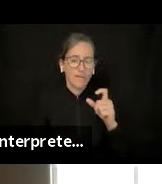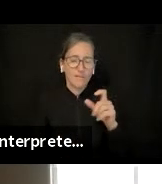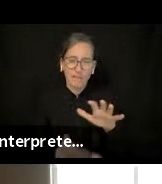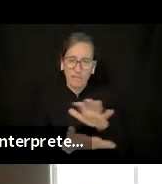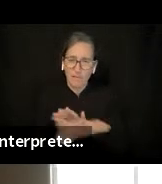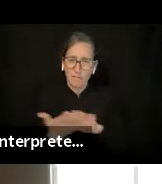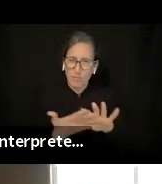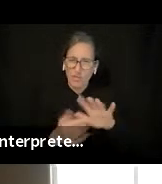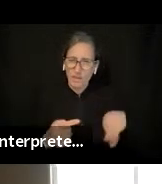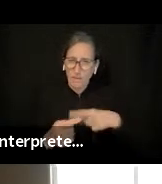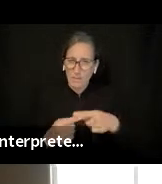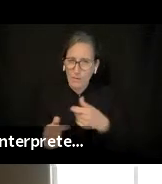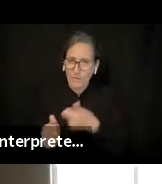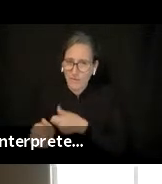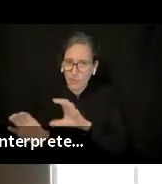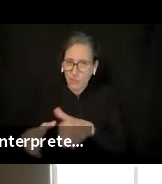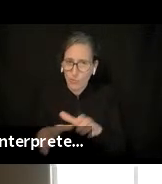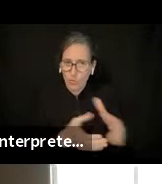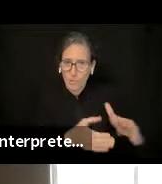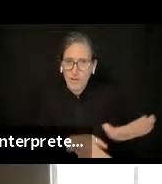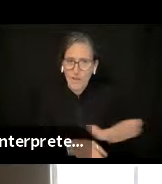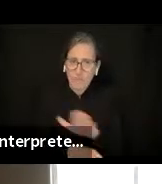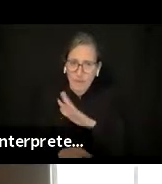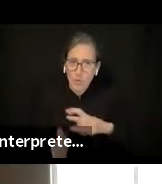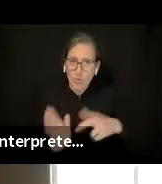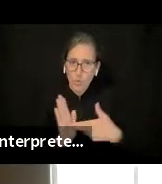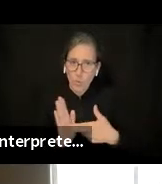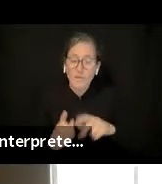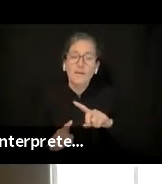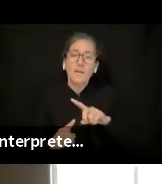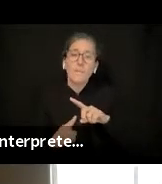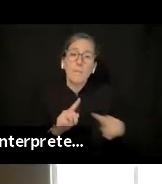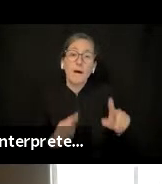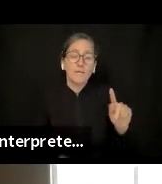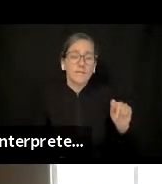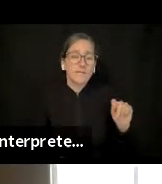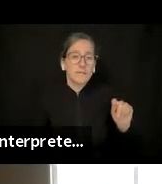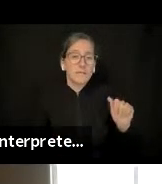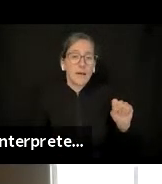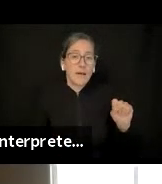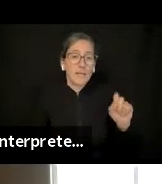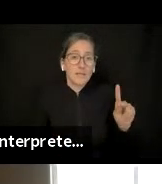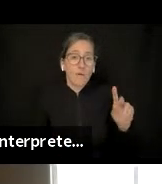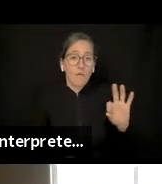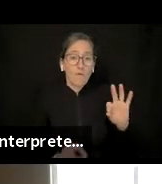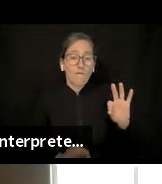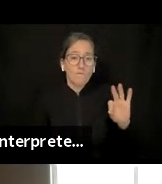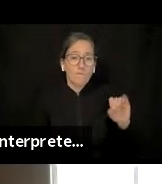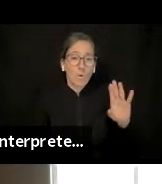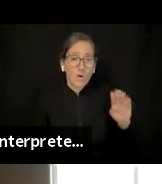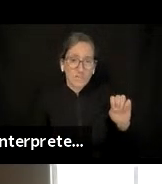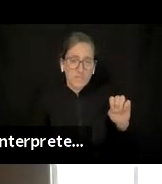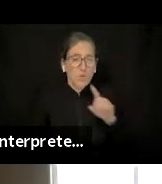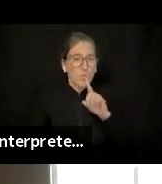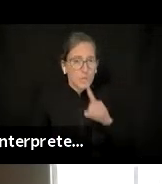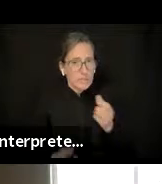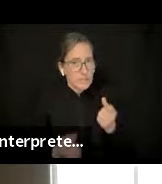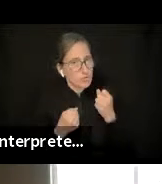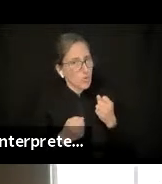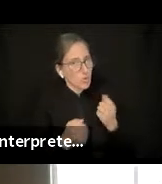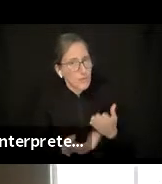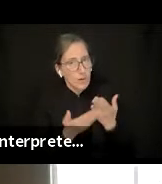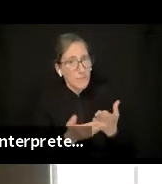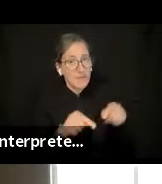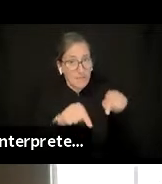the strong recommendation was for this body to have it be called a commission. And I think the